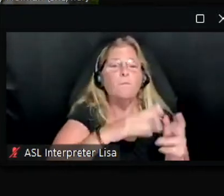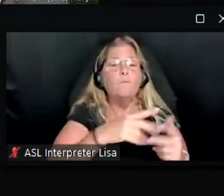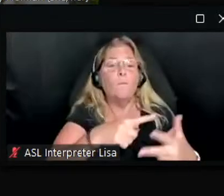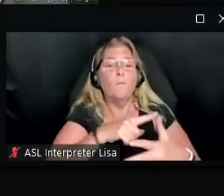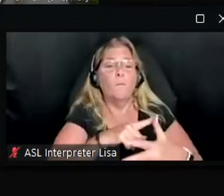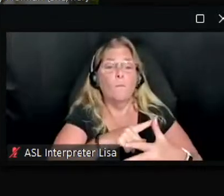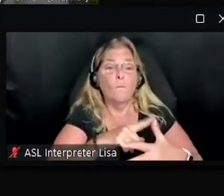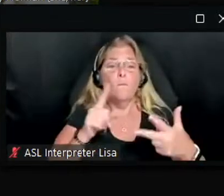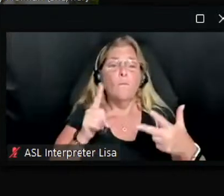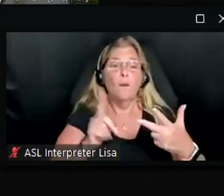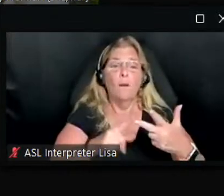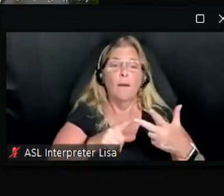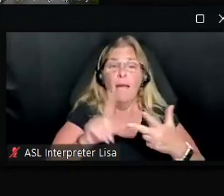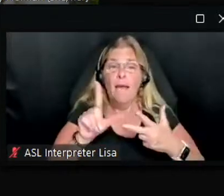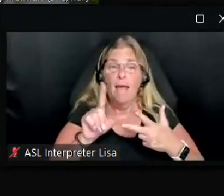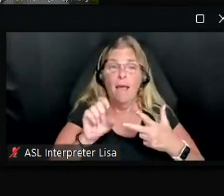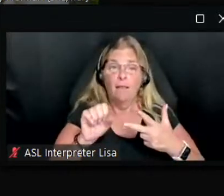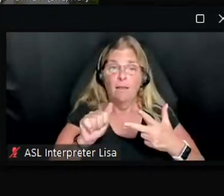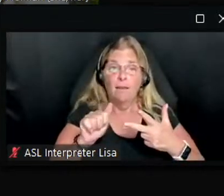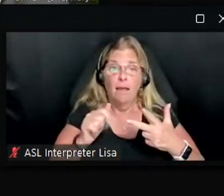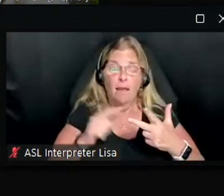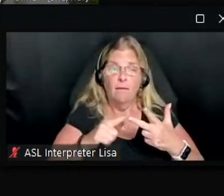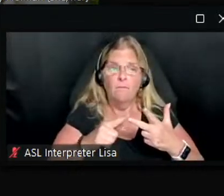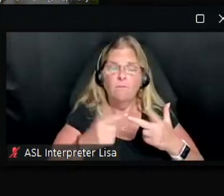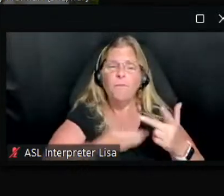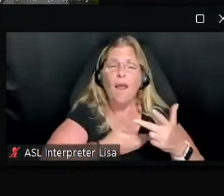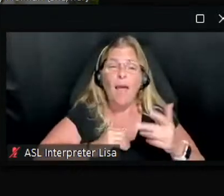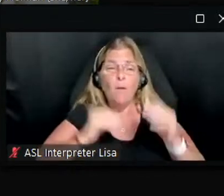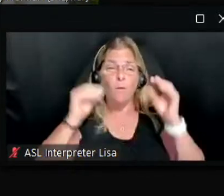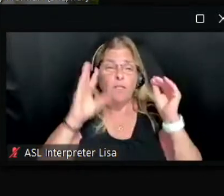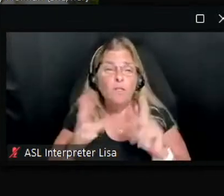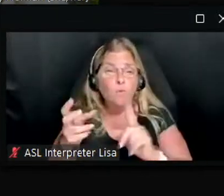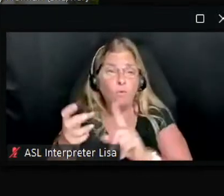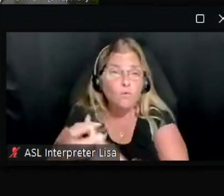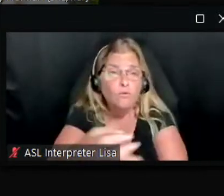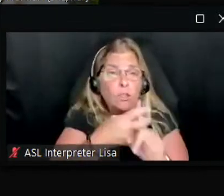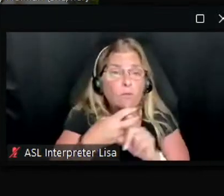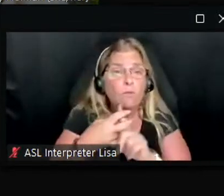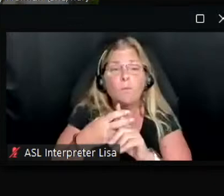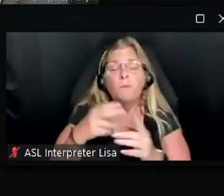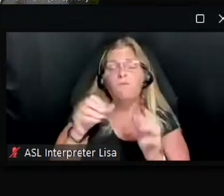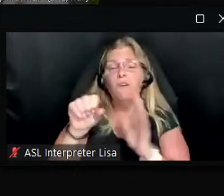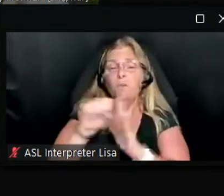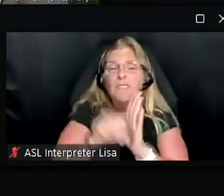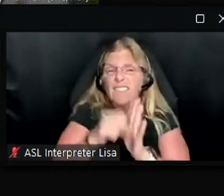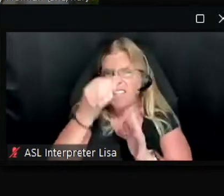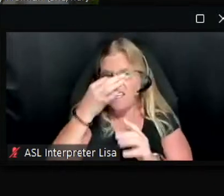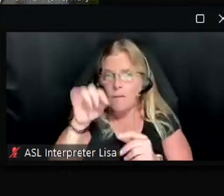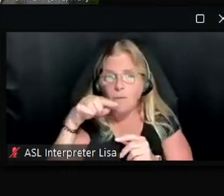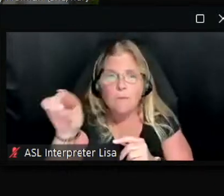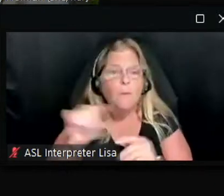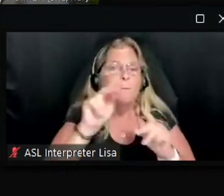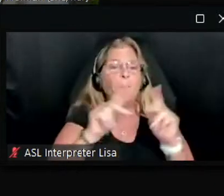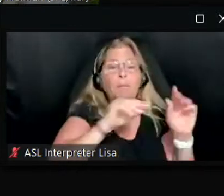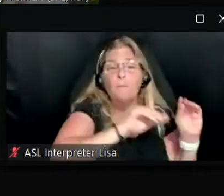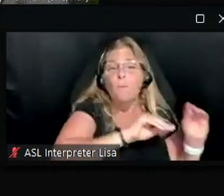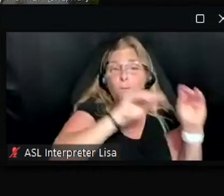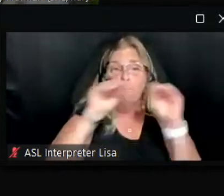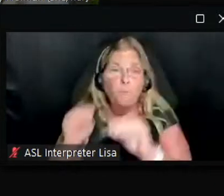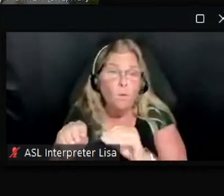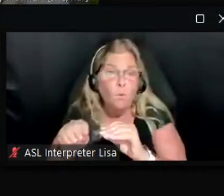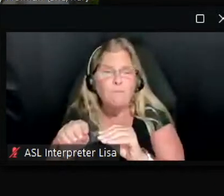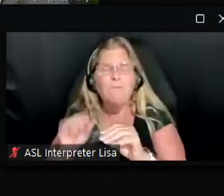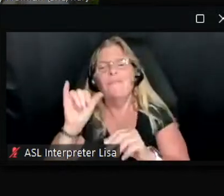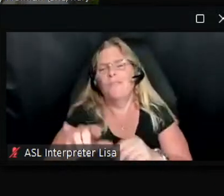just knowing that our educators are recruited from neighboring states or people move, that's where that